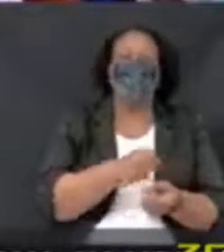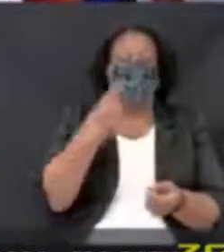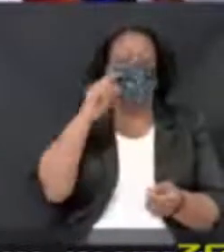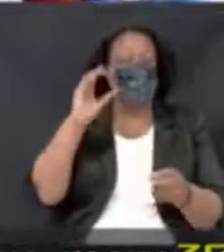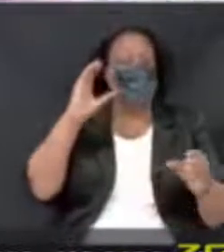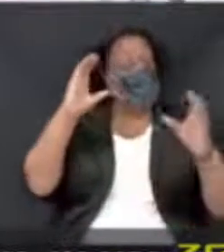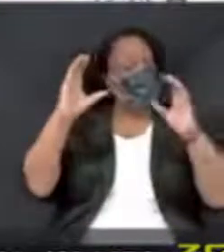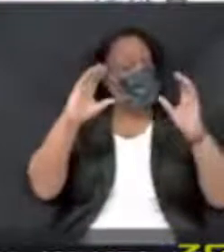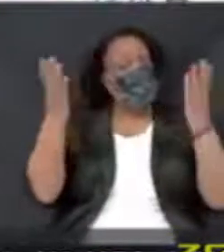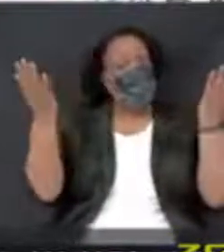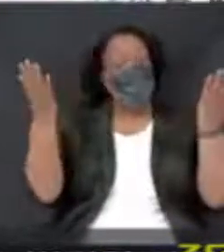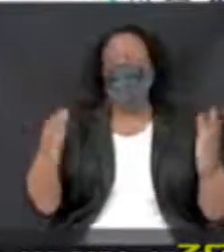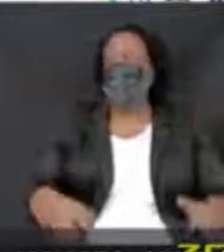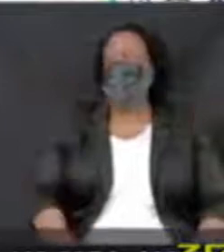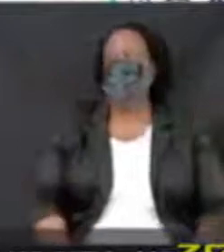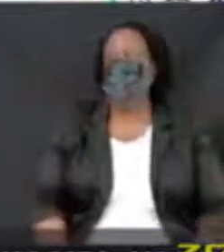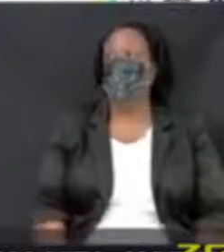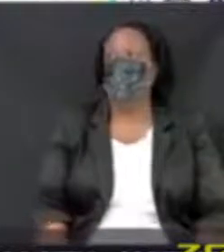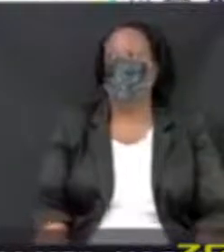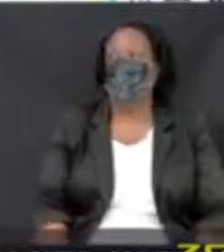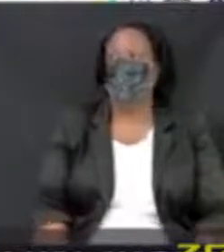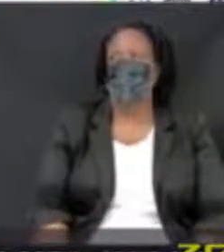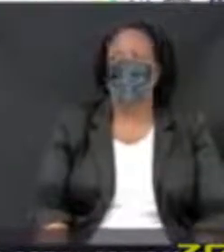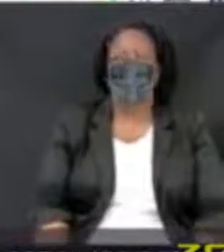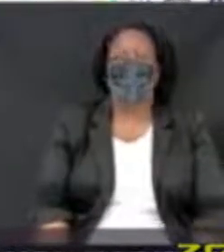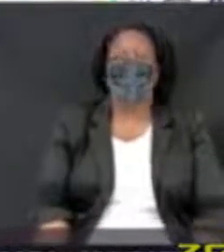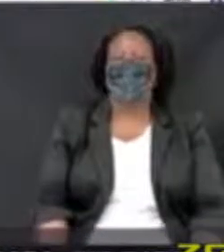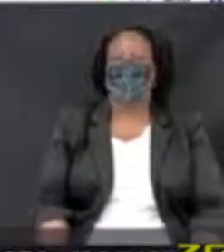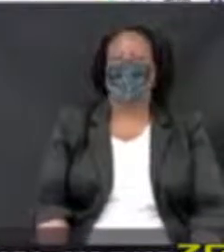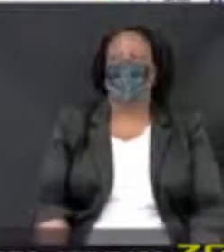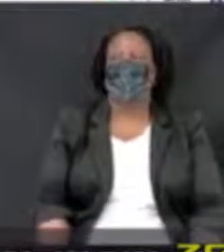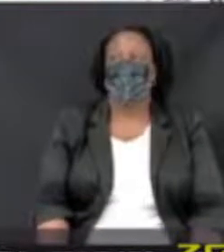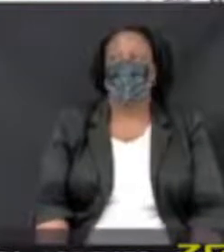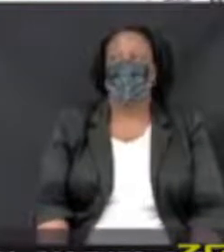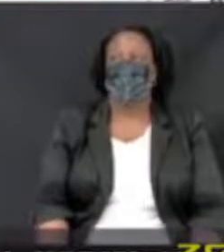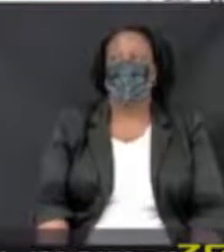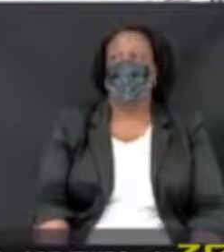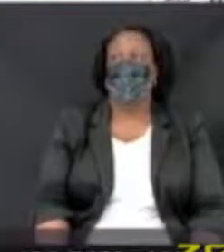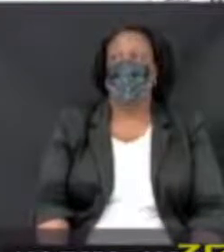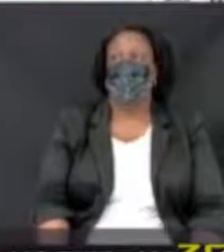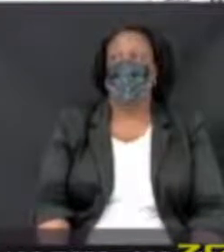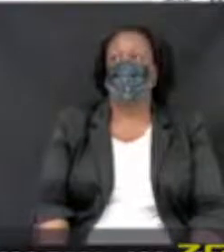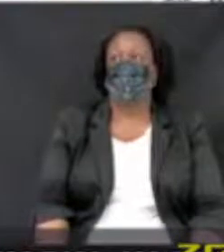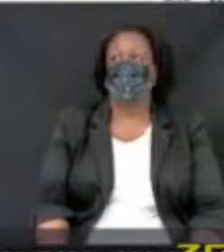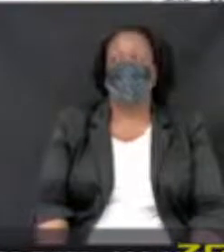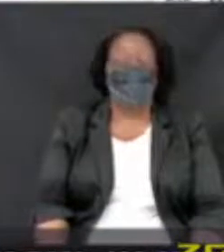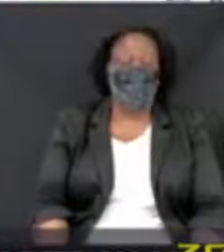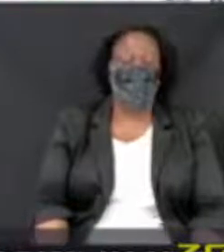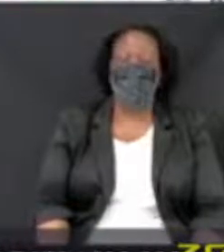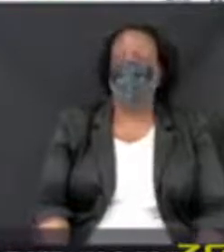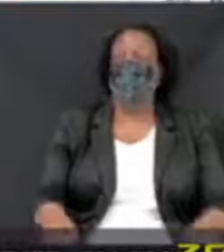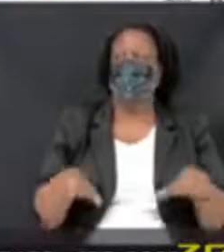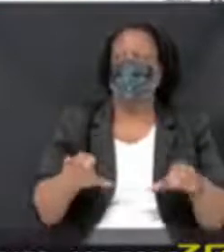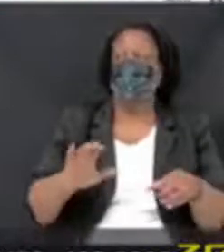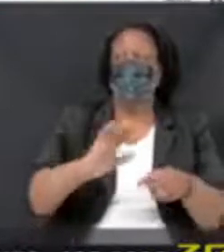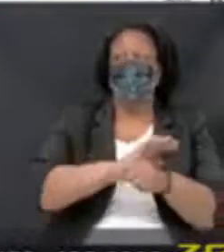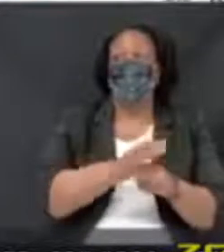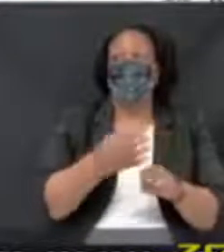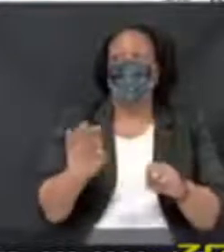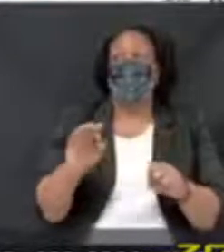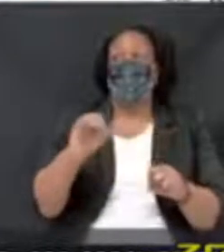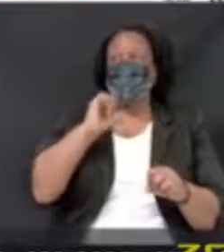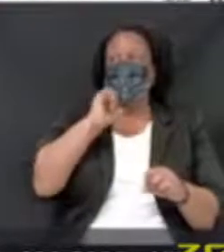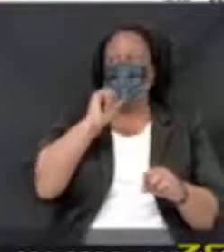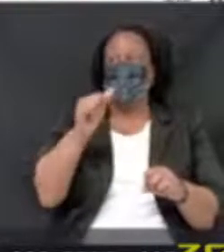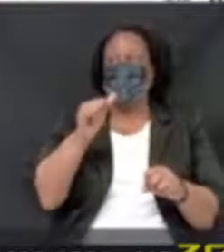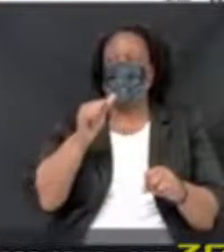80% comes to what, 26,000? How many? Yes. And so the COVID-19 restrictions is